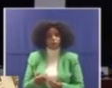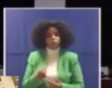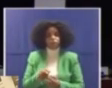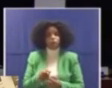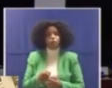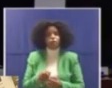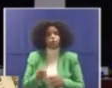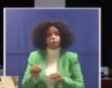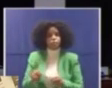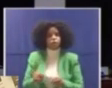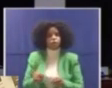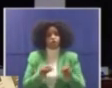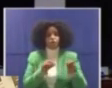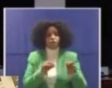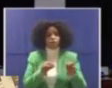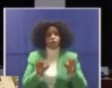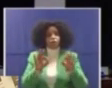migration.